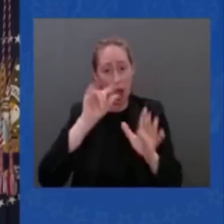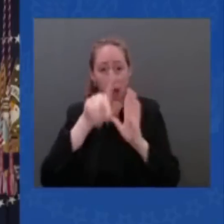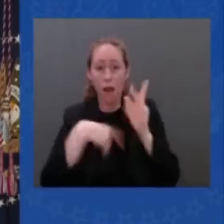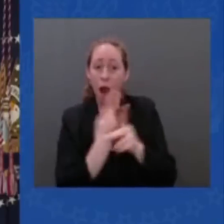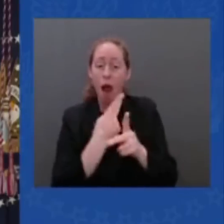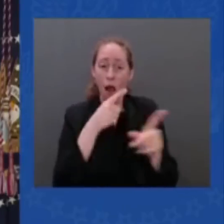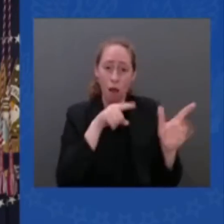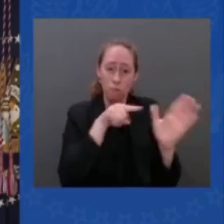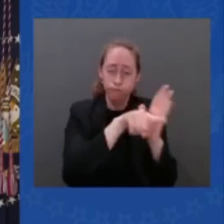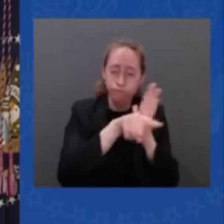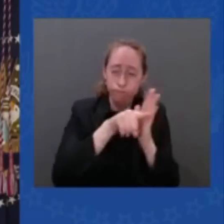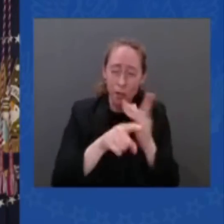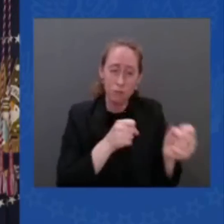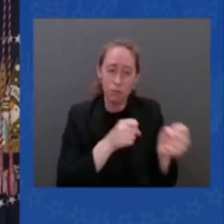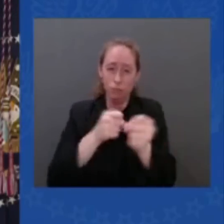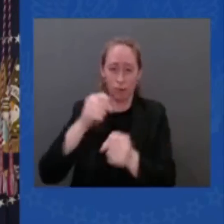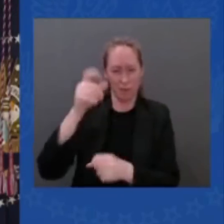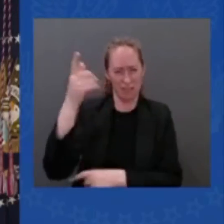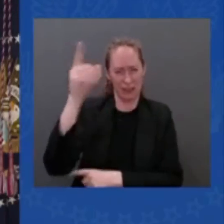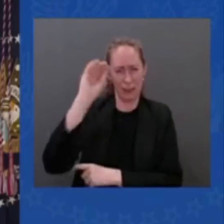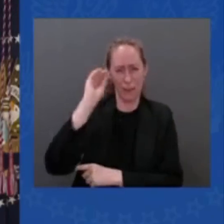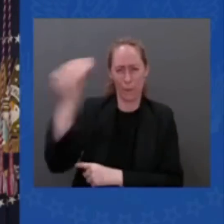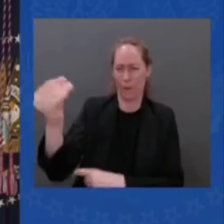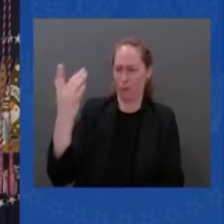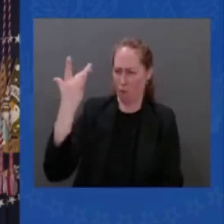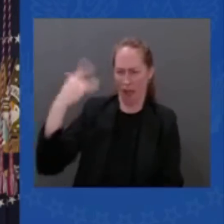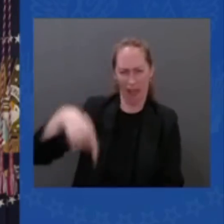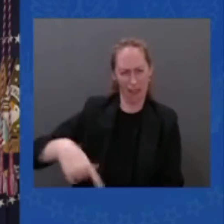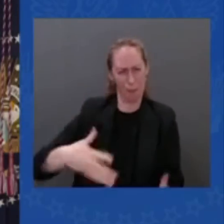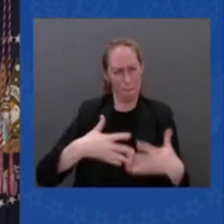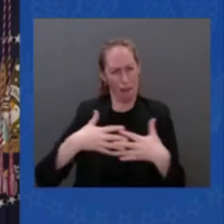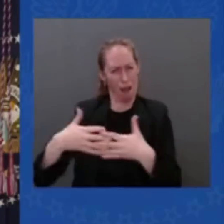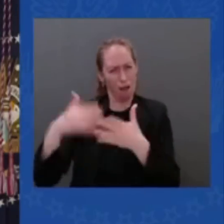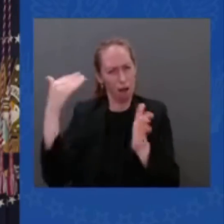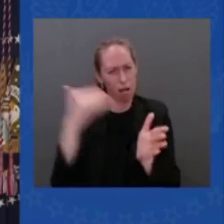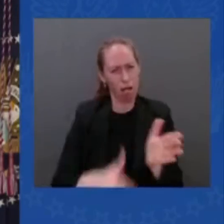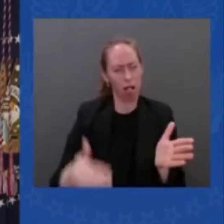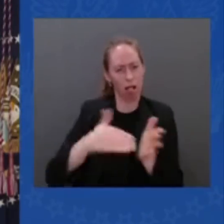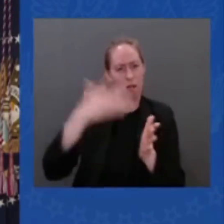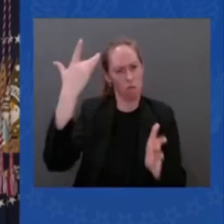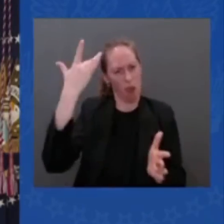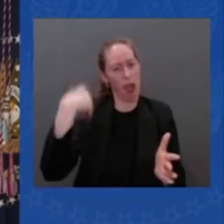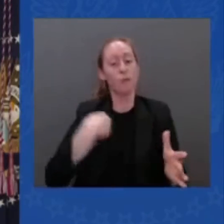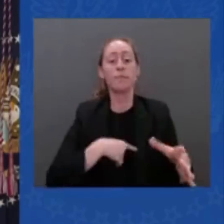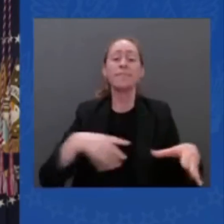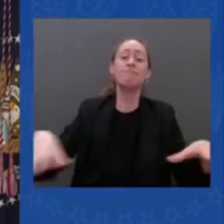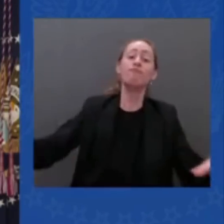Why are we willing to live with this carnage? Why do we keep letting this happen?